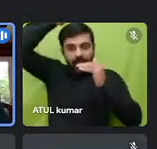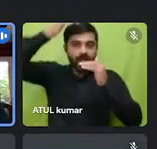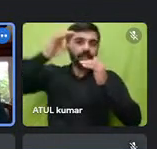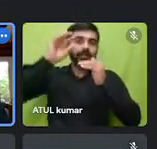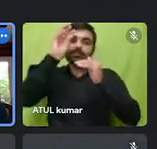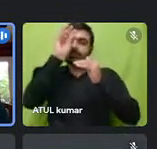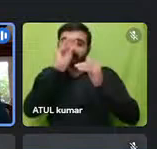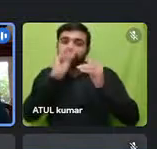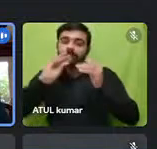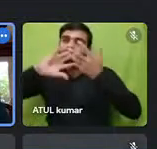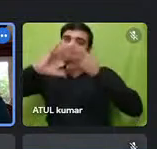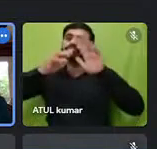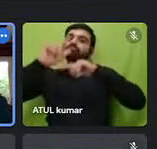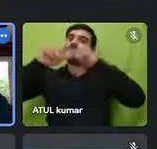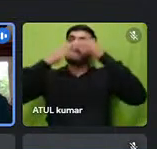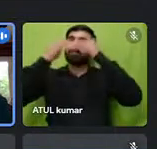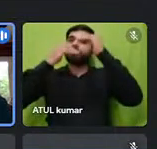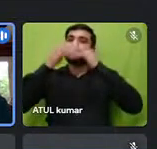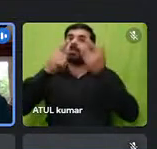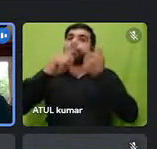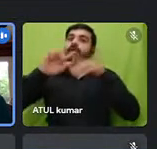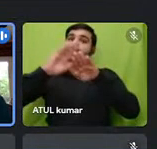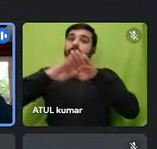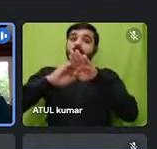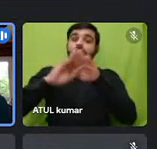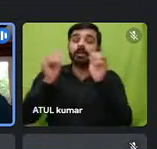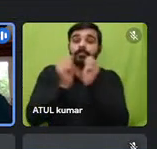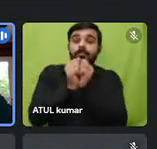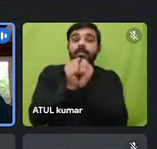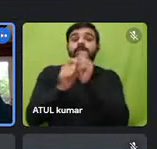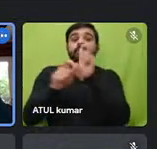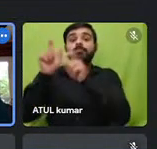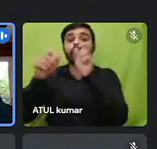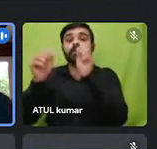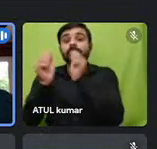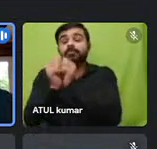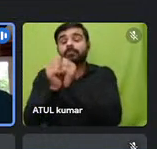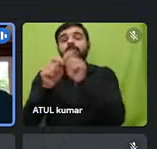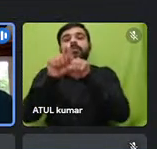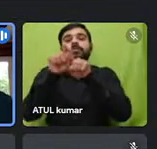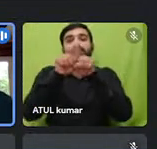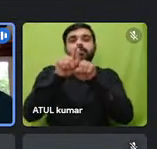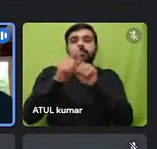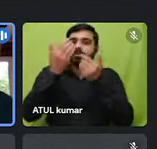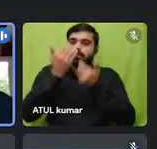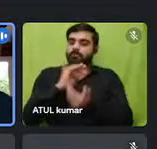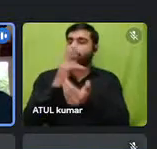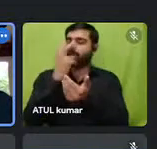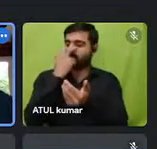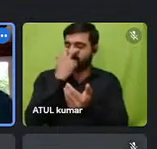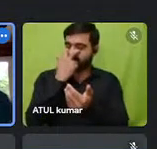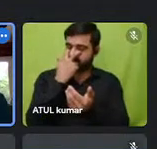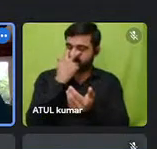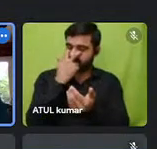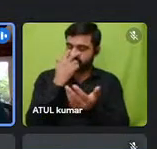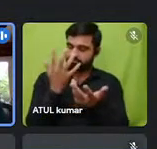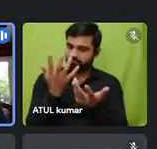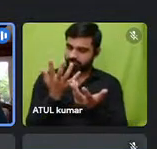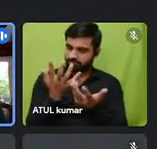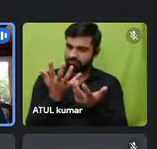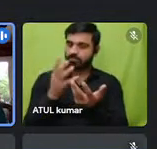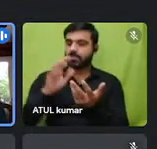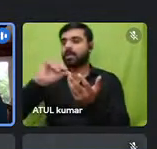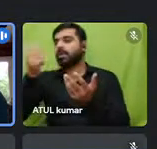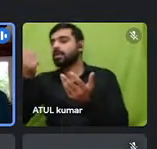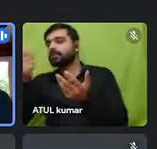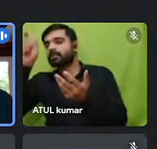big difference in experience between someone, for example, born blind, compared